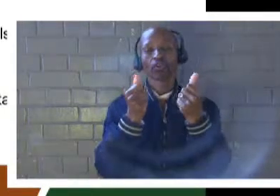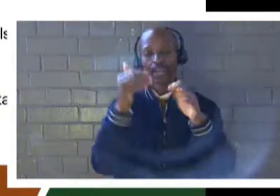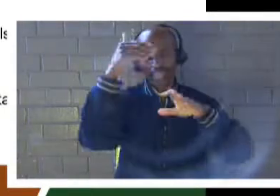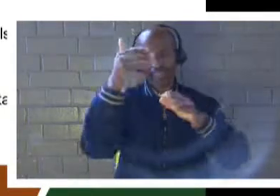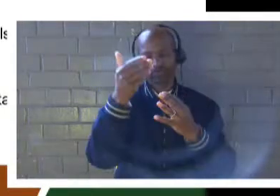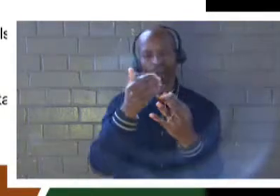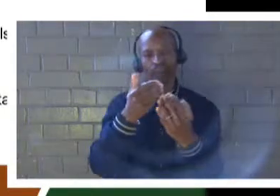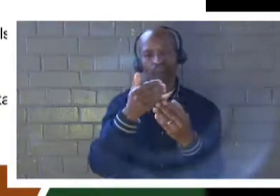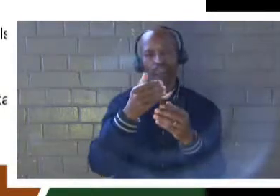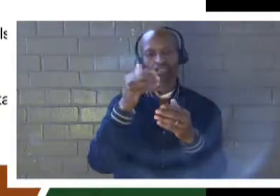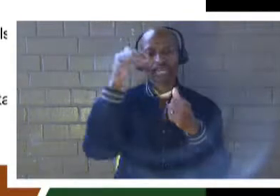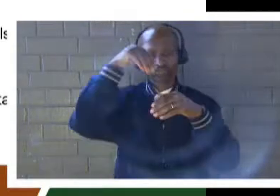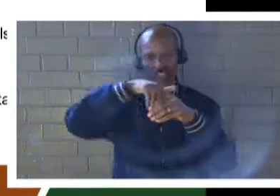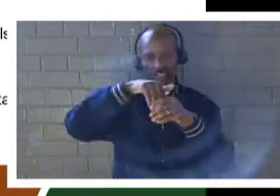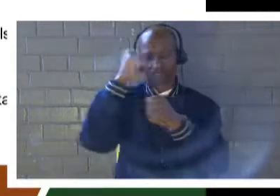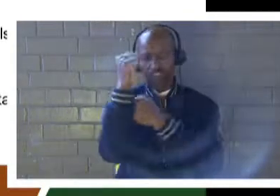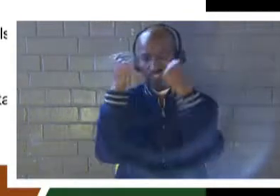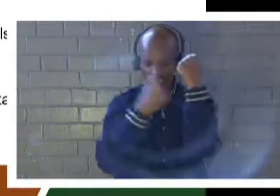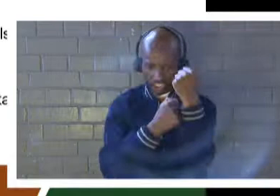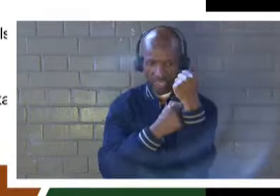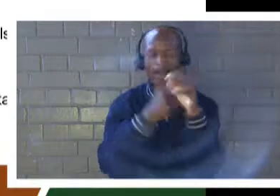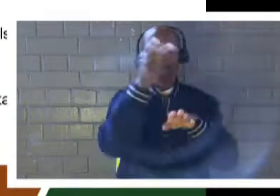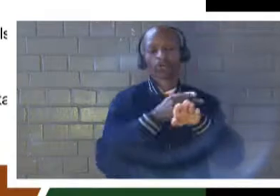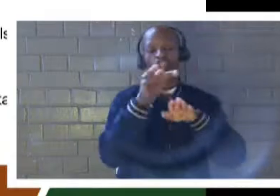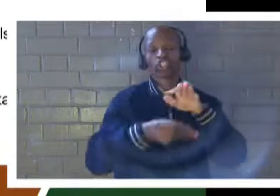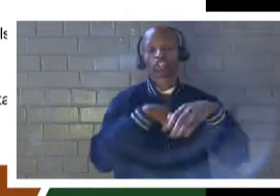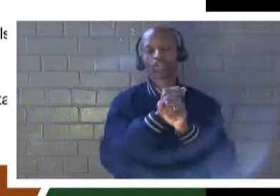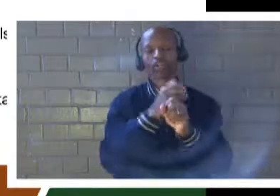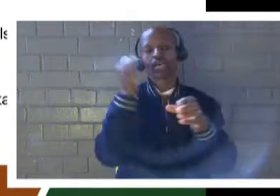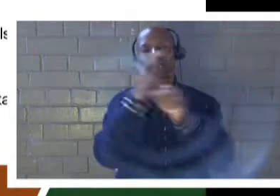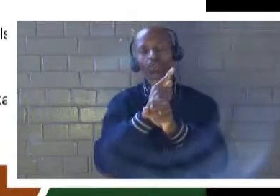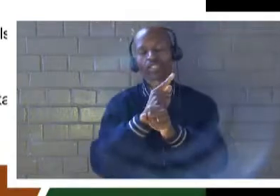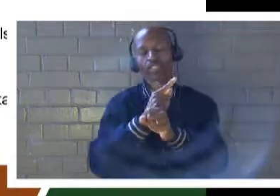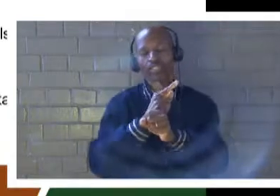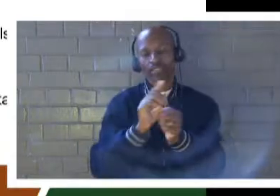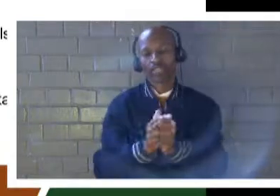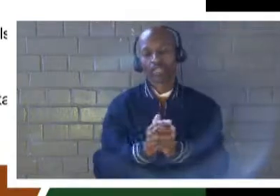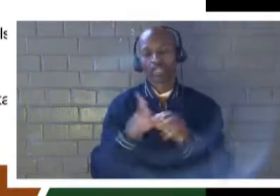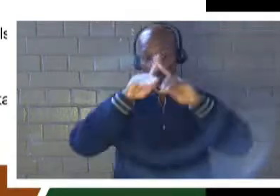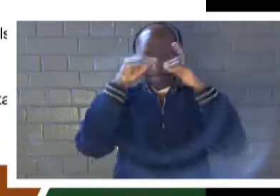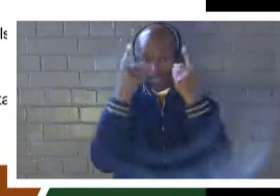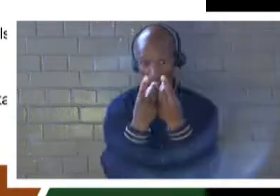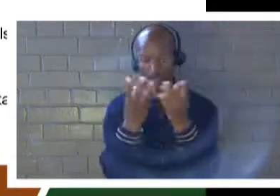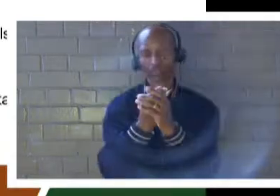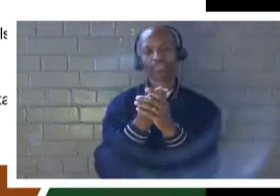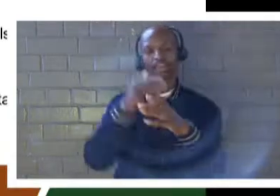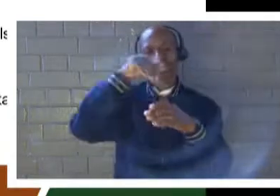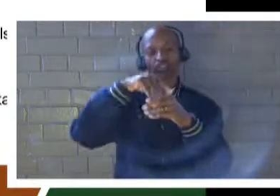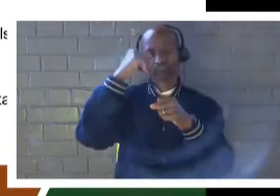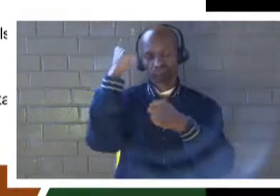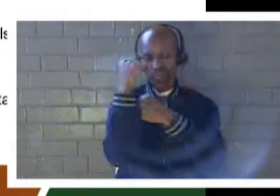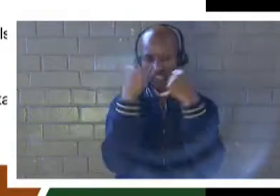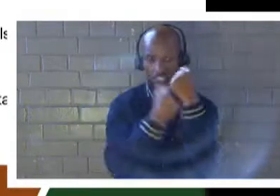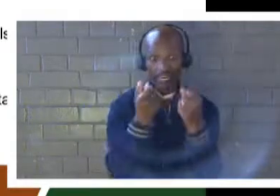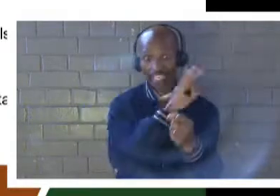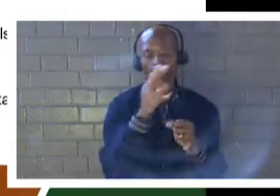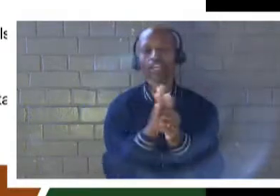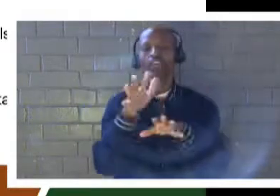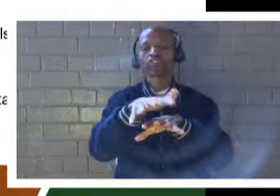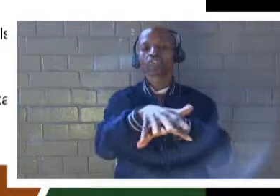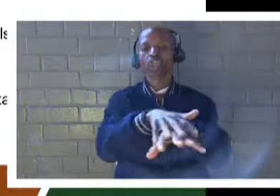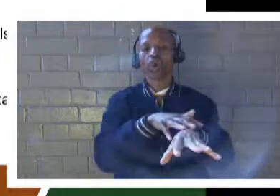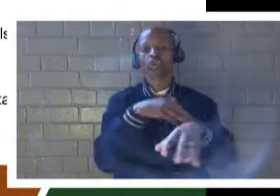infrastructure projects that are still awaiting approval by Gauteng Department of Infrastructure, to examine how the